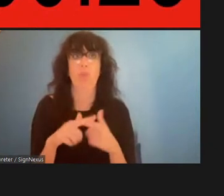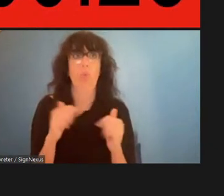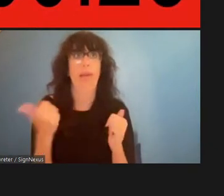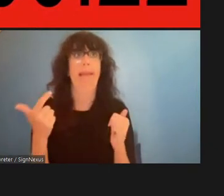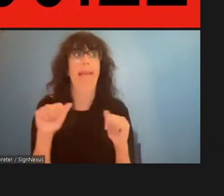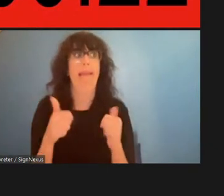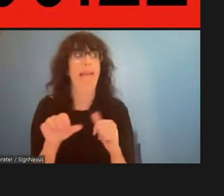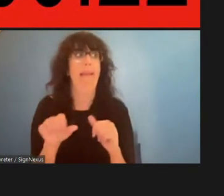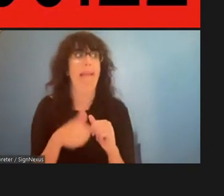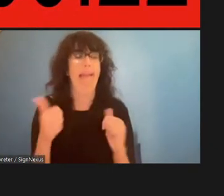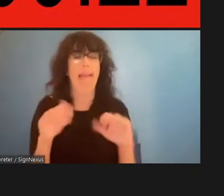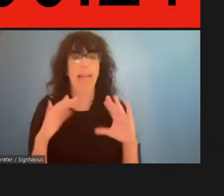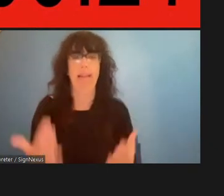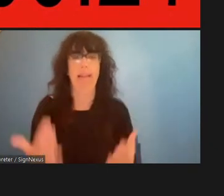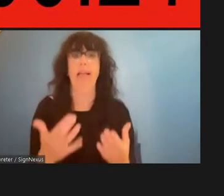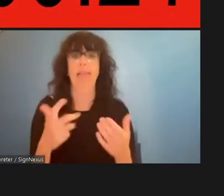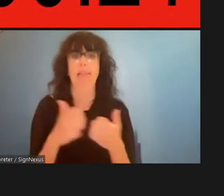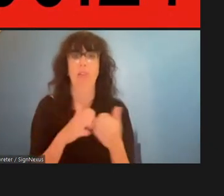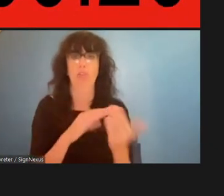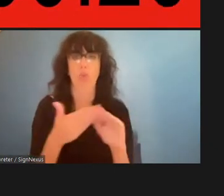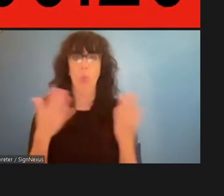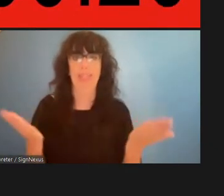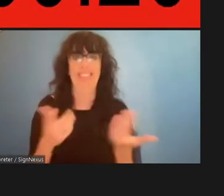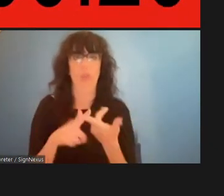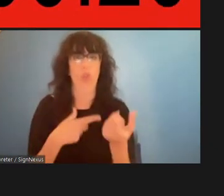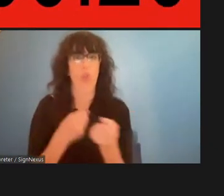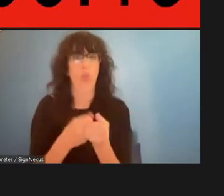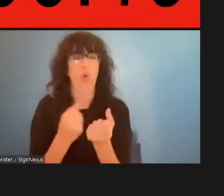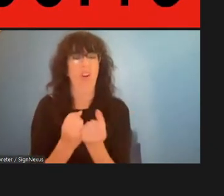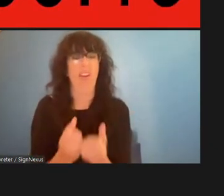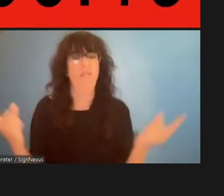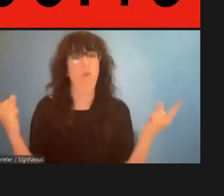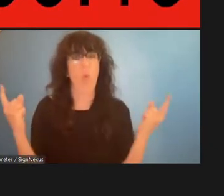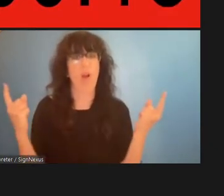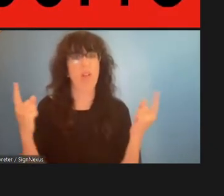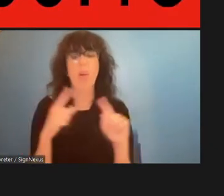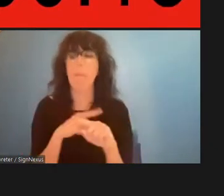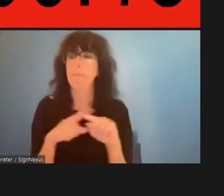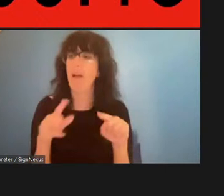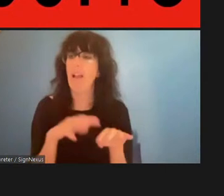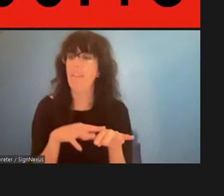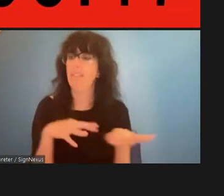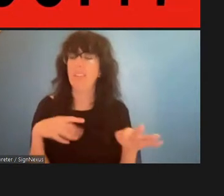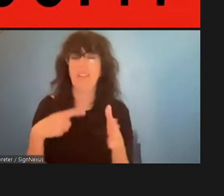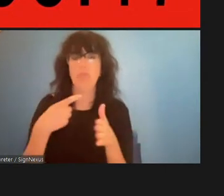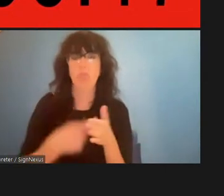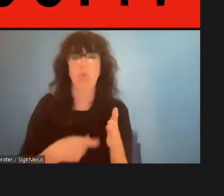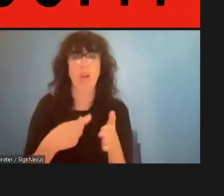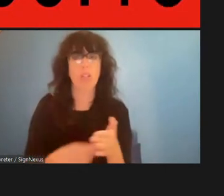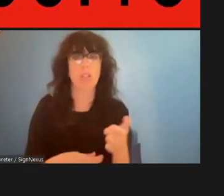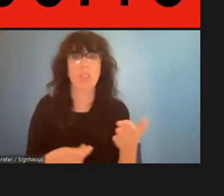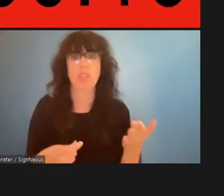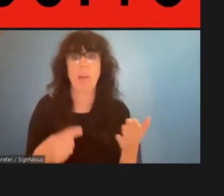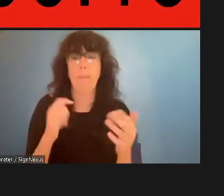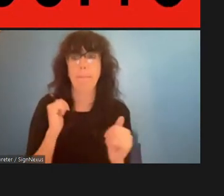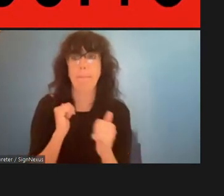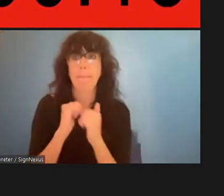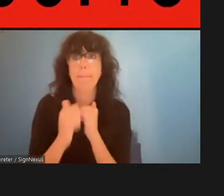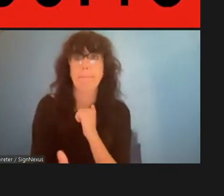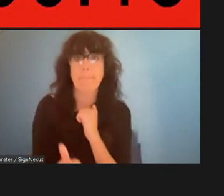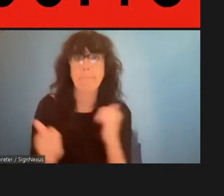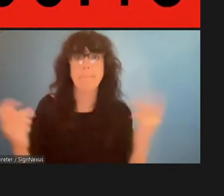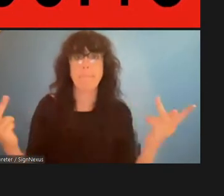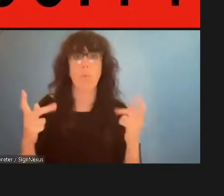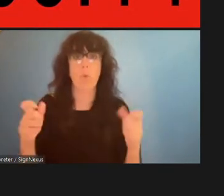city we are here to support everybody but if this congestion pass if this congestion bill passes then we are